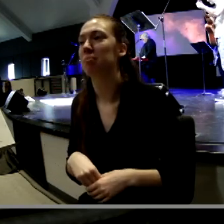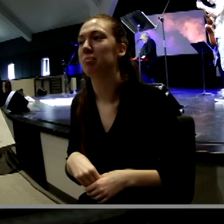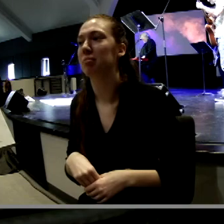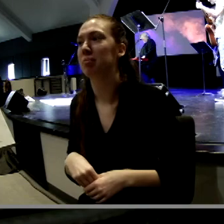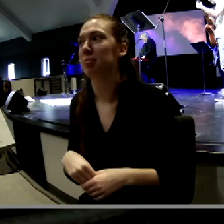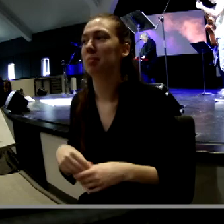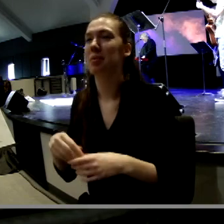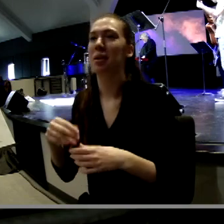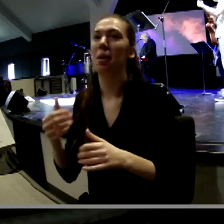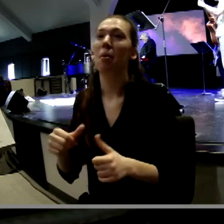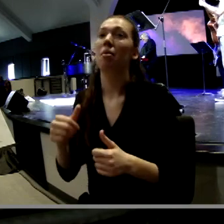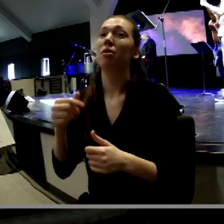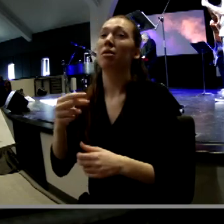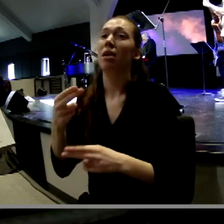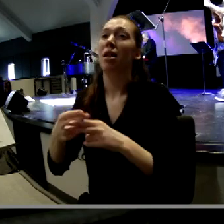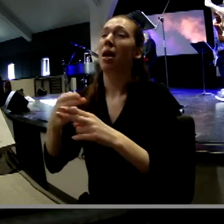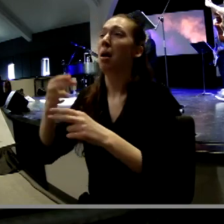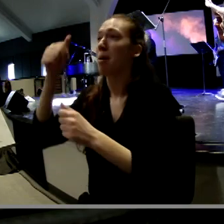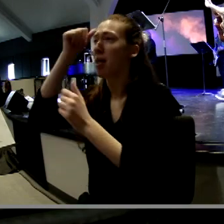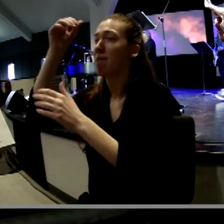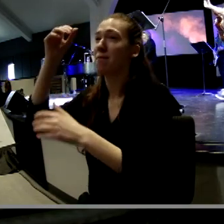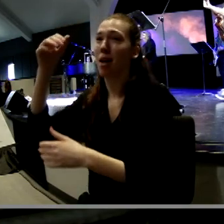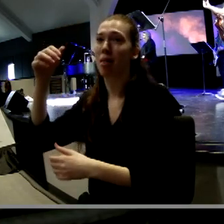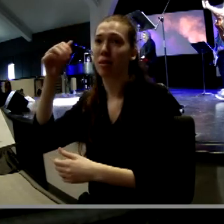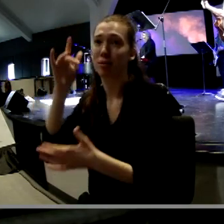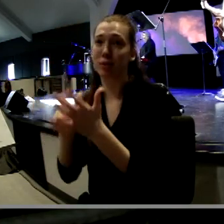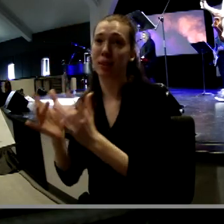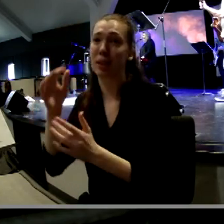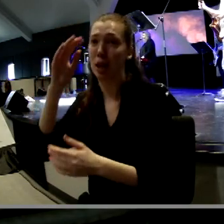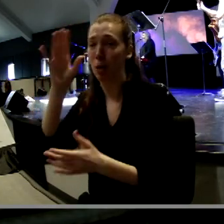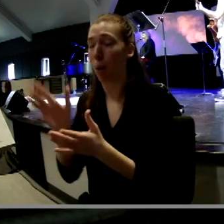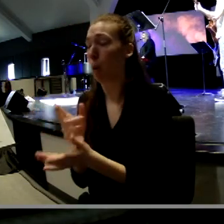Baptize you in the name of the Father, the Son, and the Holy Spirit.